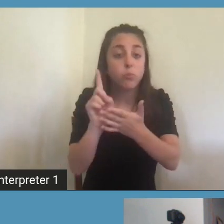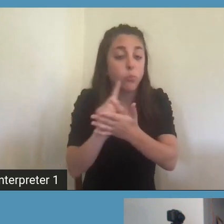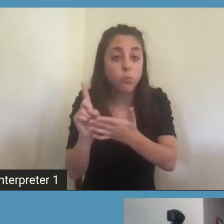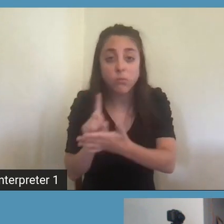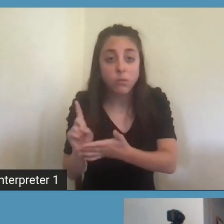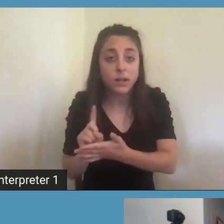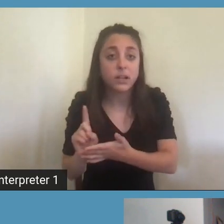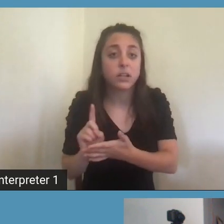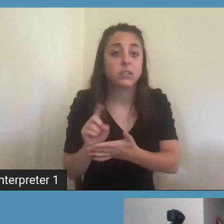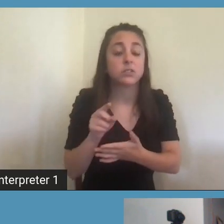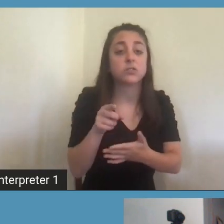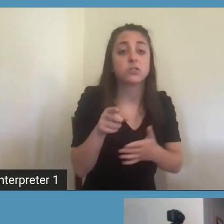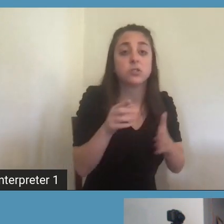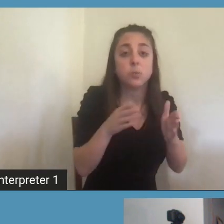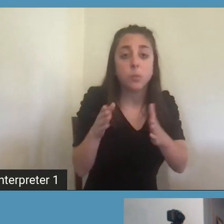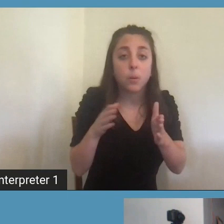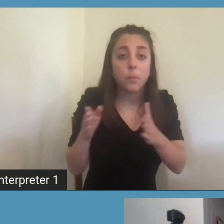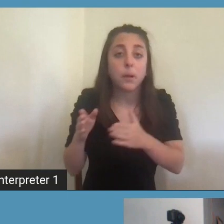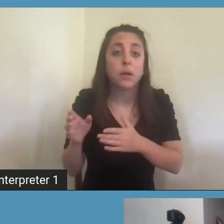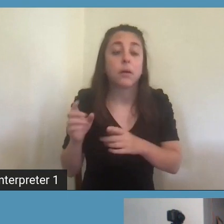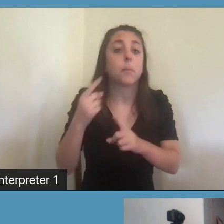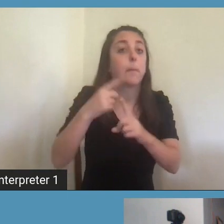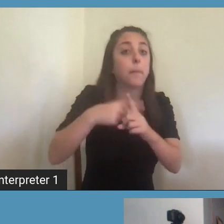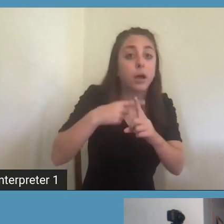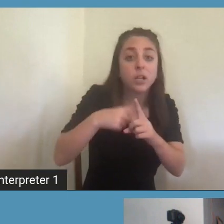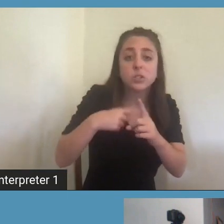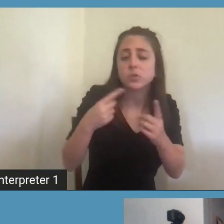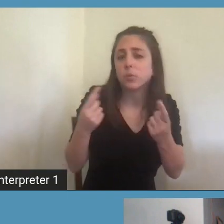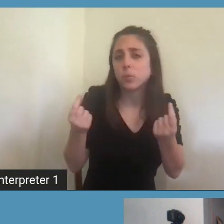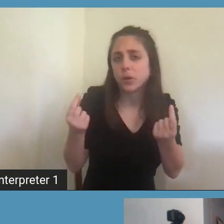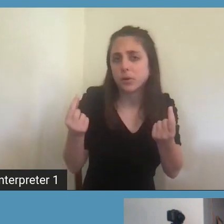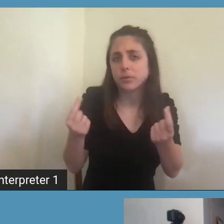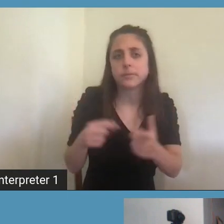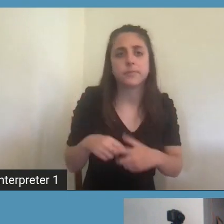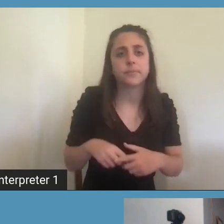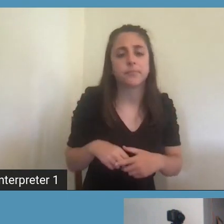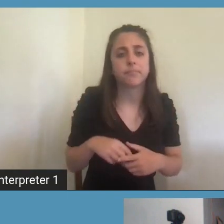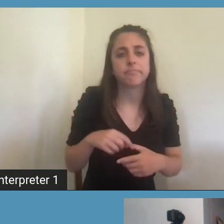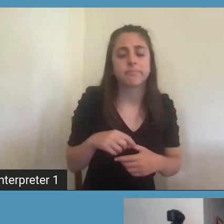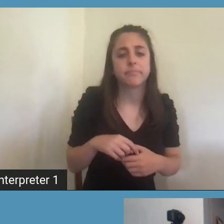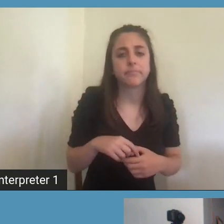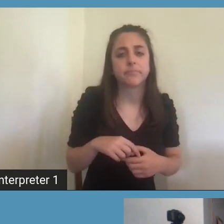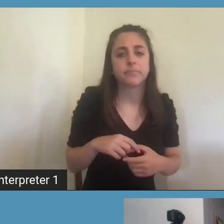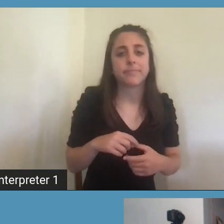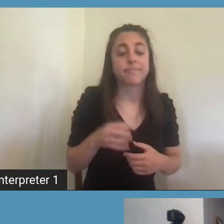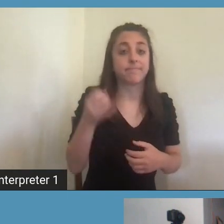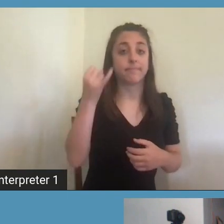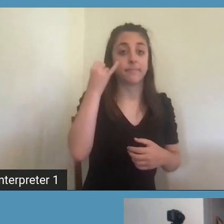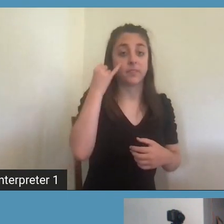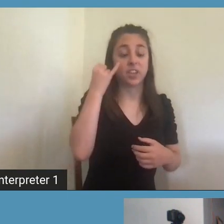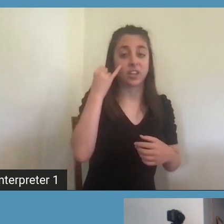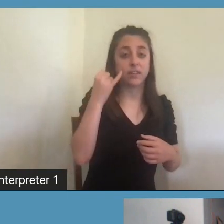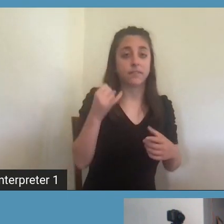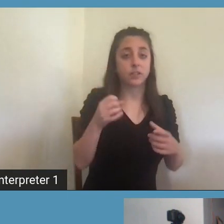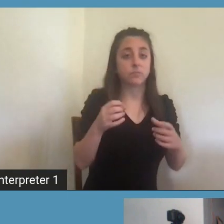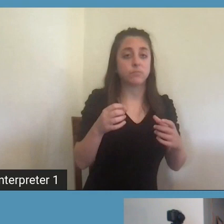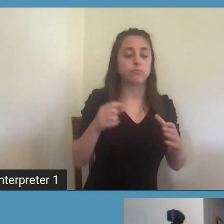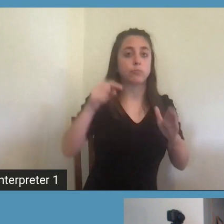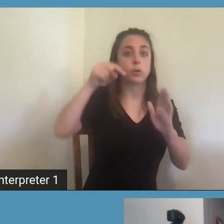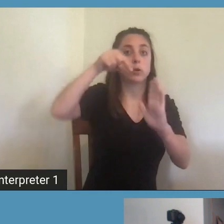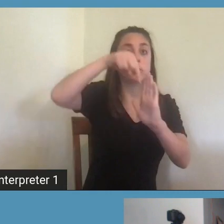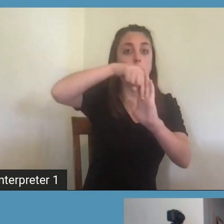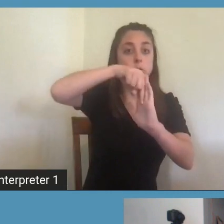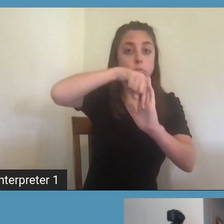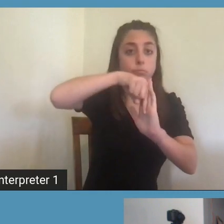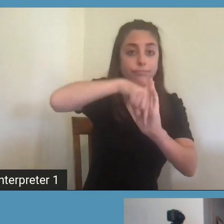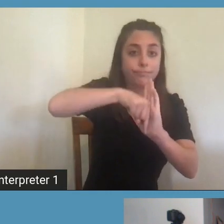prepare to shoot for one of those videos? If it's a larger, more in-depth, and I